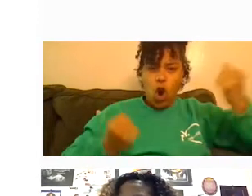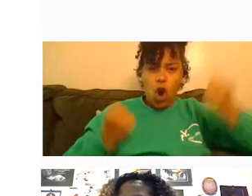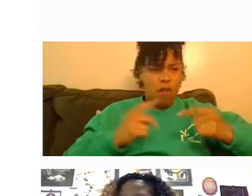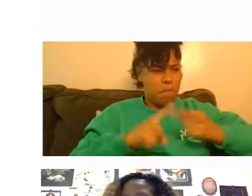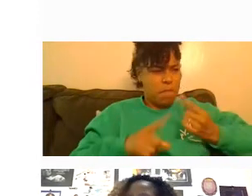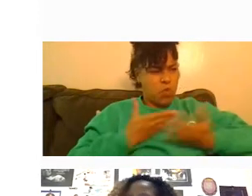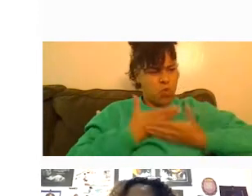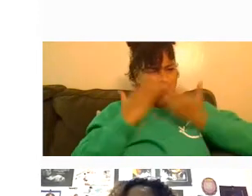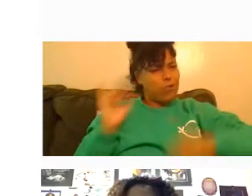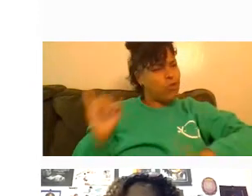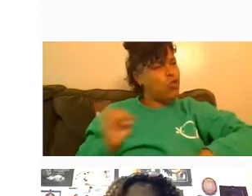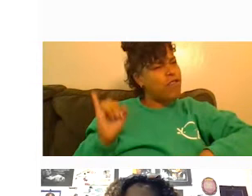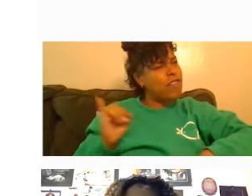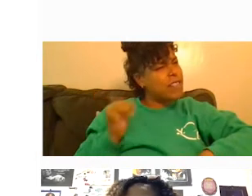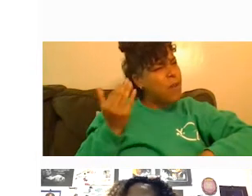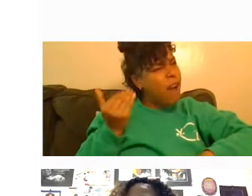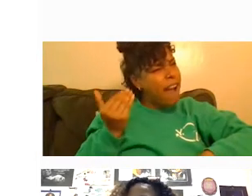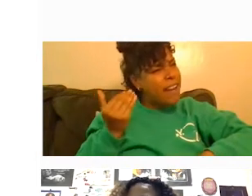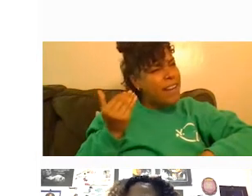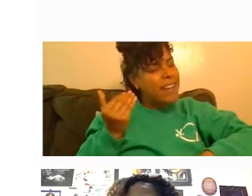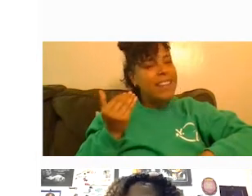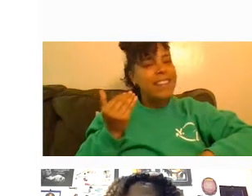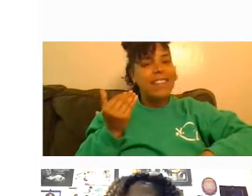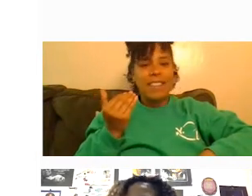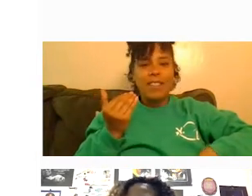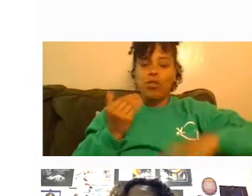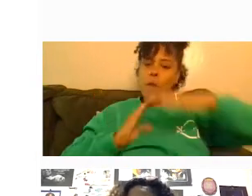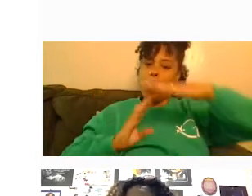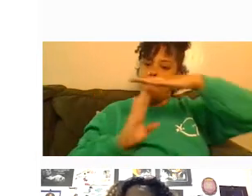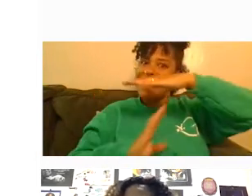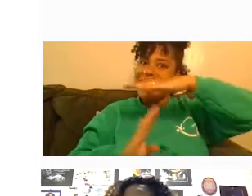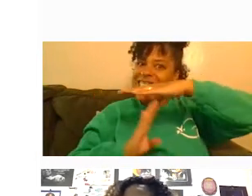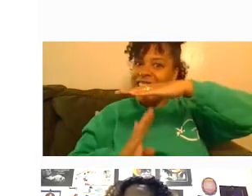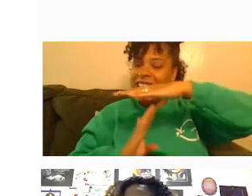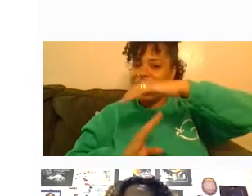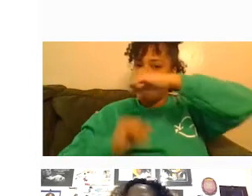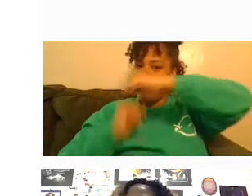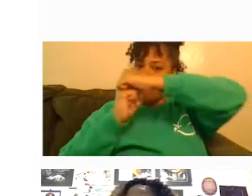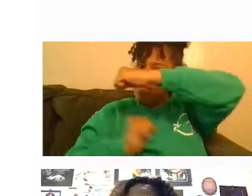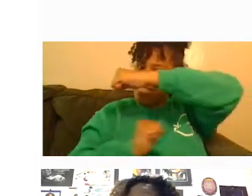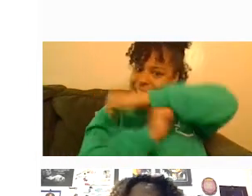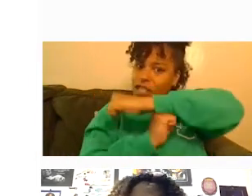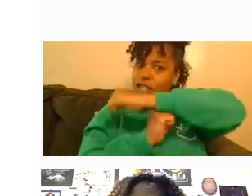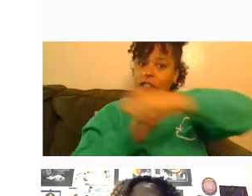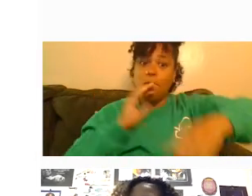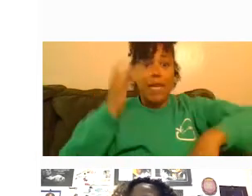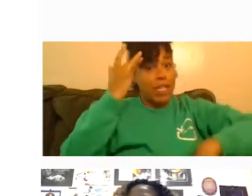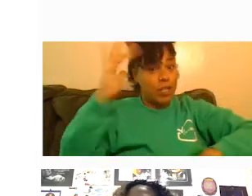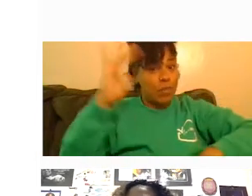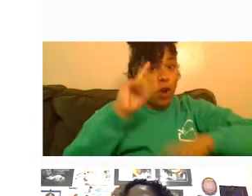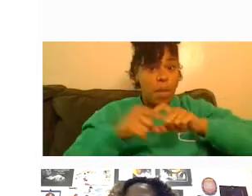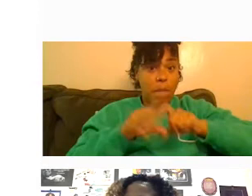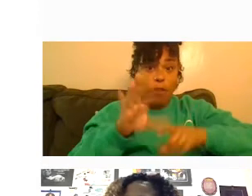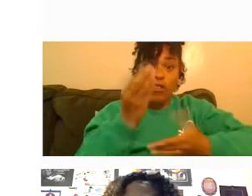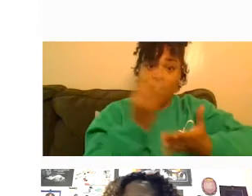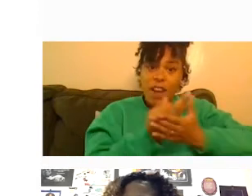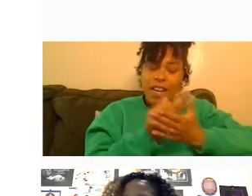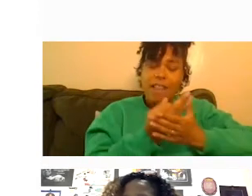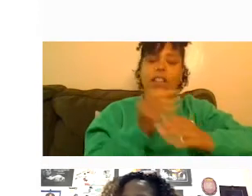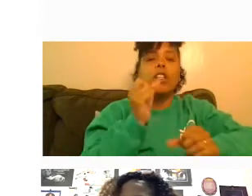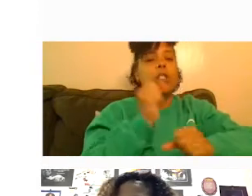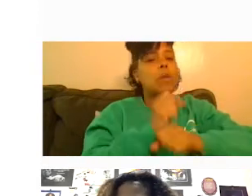life. So the foundation of being smart about your finances is making sure that you have